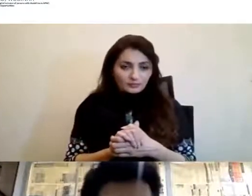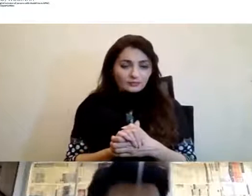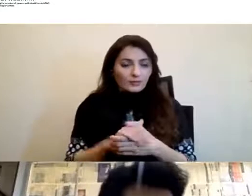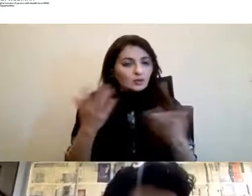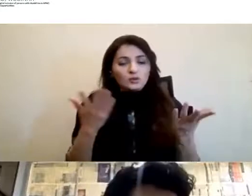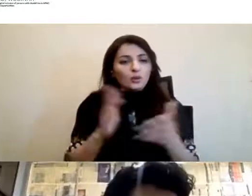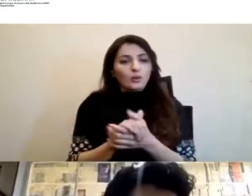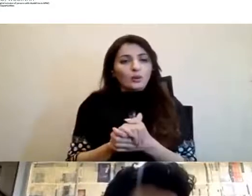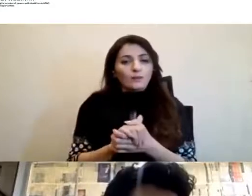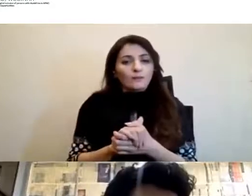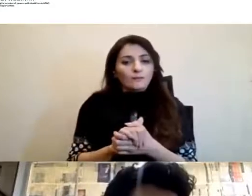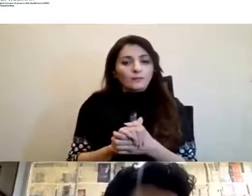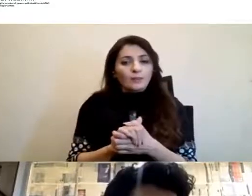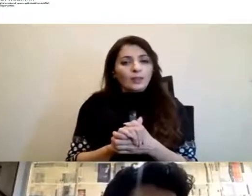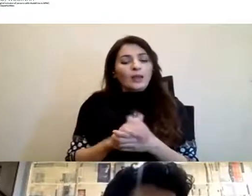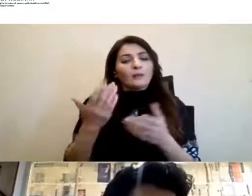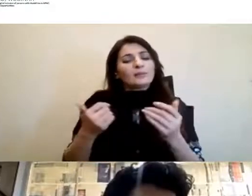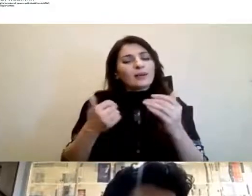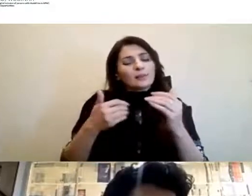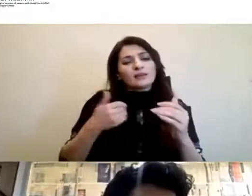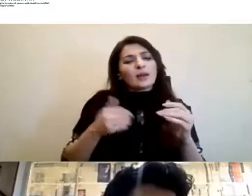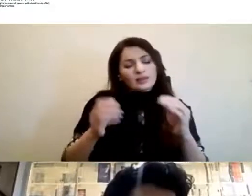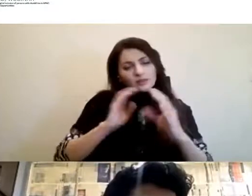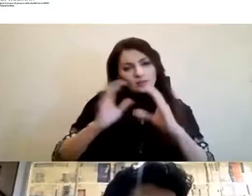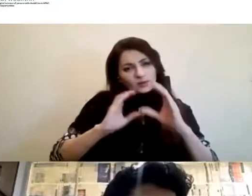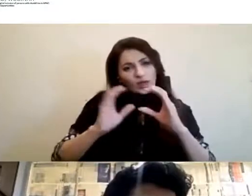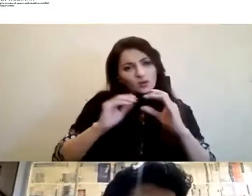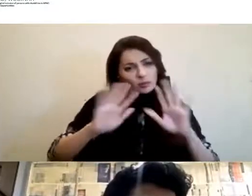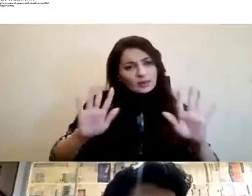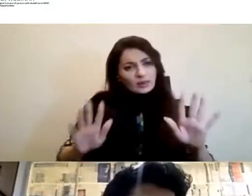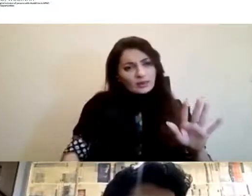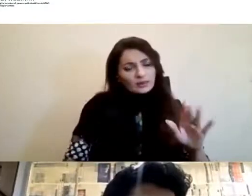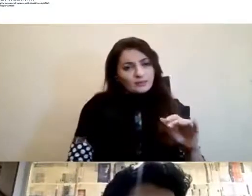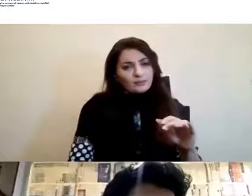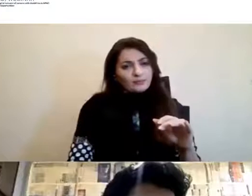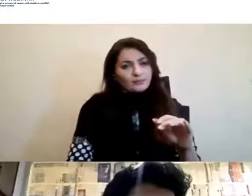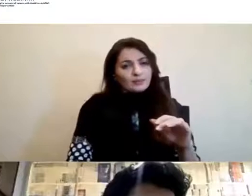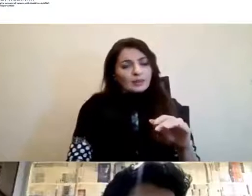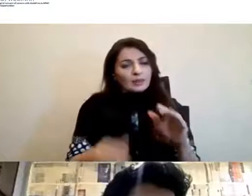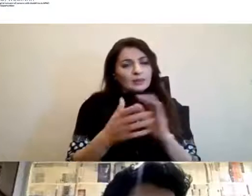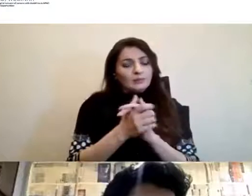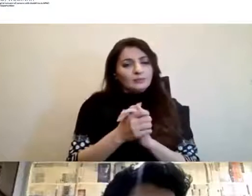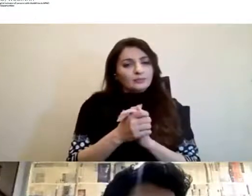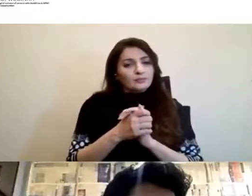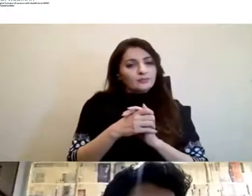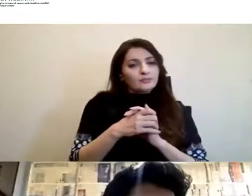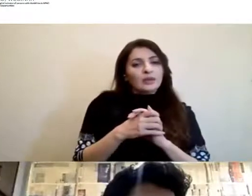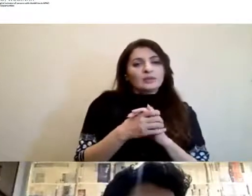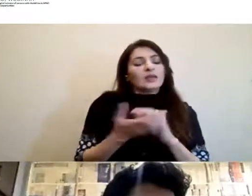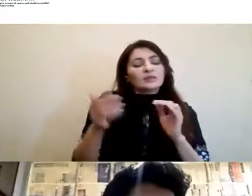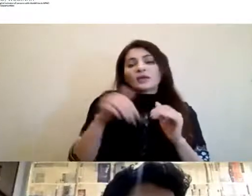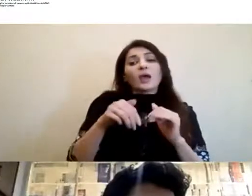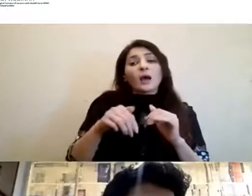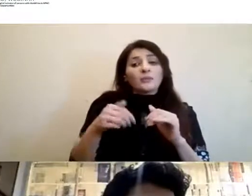have a philosophy at Dialog. We call it the 4 A's, something similar, I think Mr. Vashka